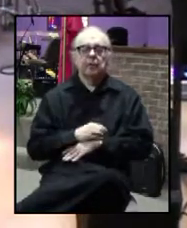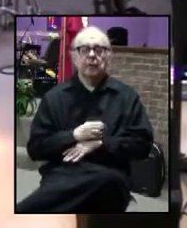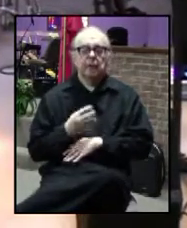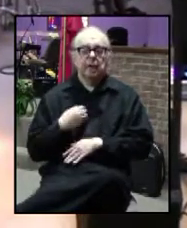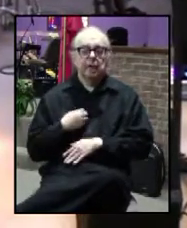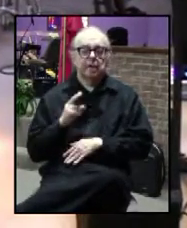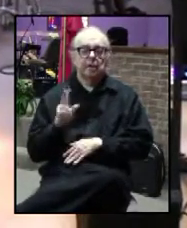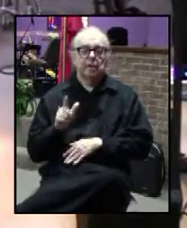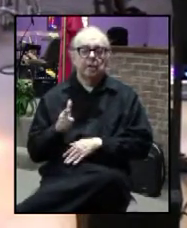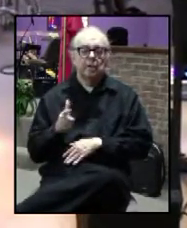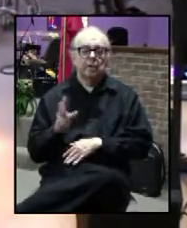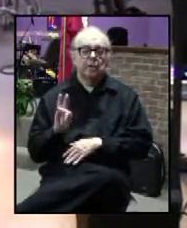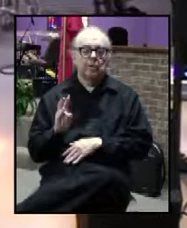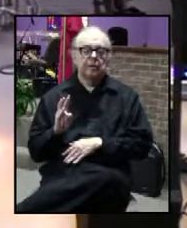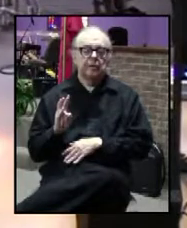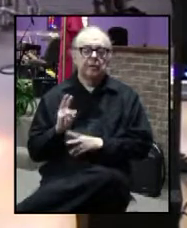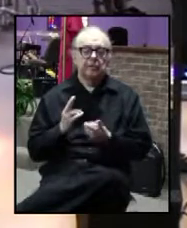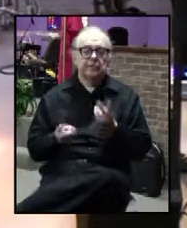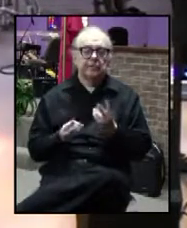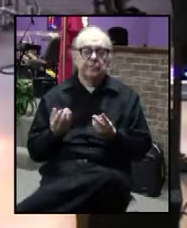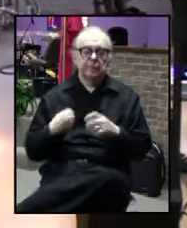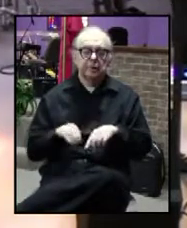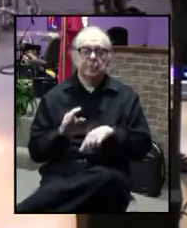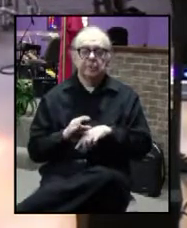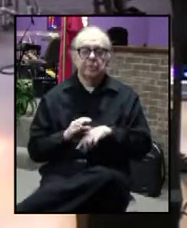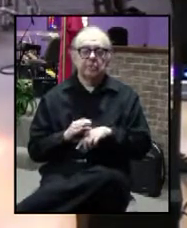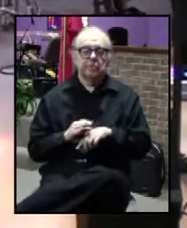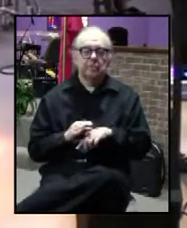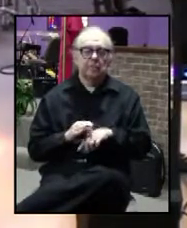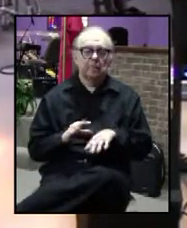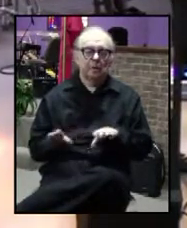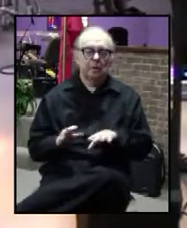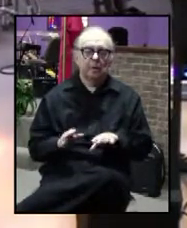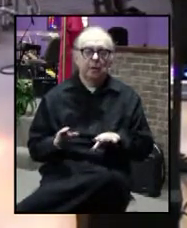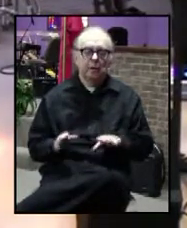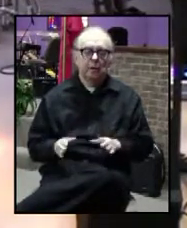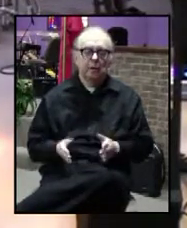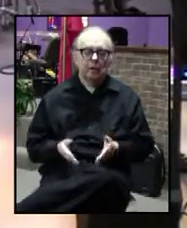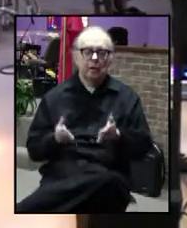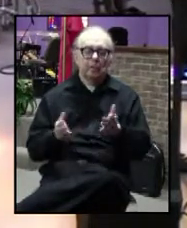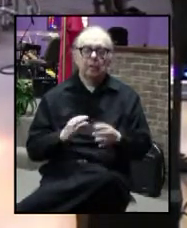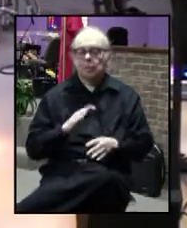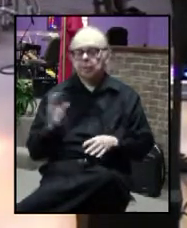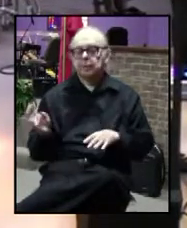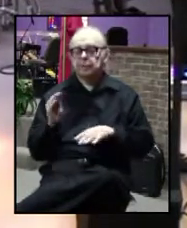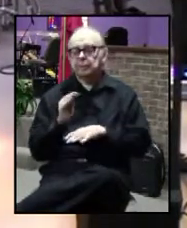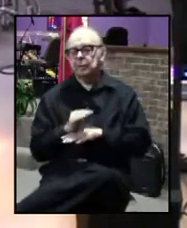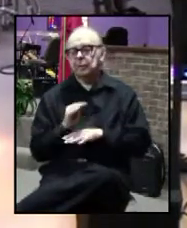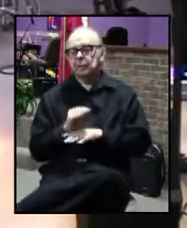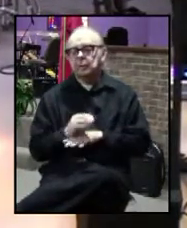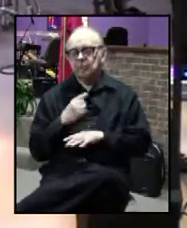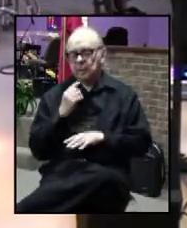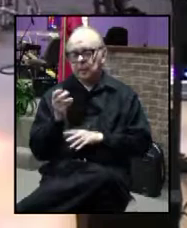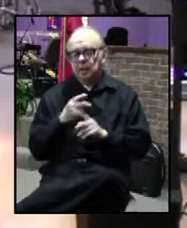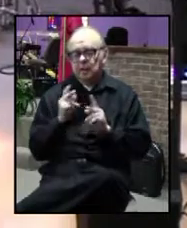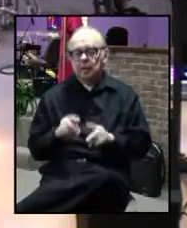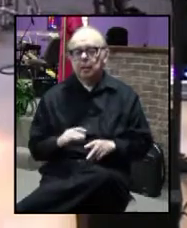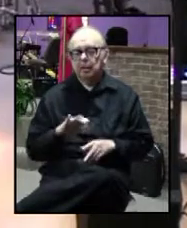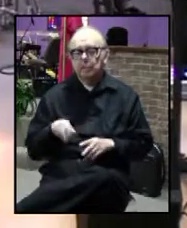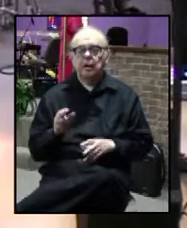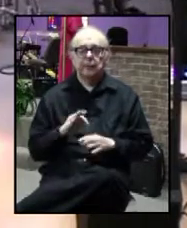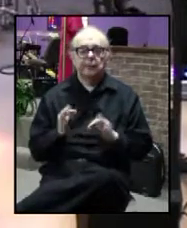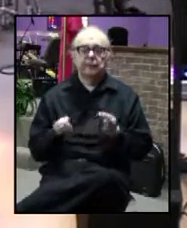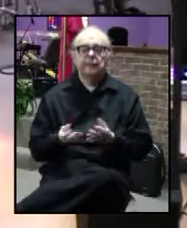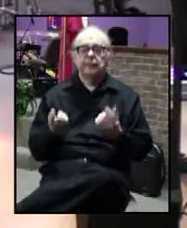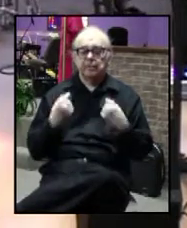visitors that showed up in our church. We did a big push for Christmas Eve, telling everyone, invite your family, your